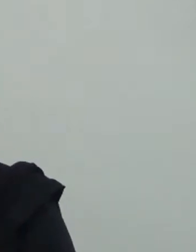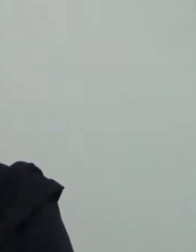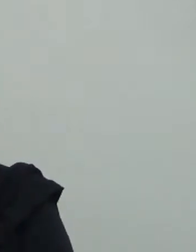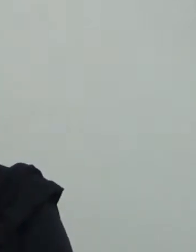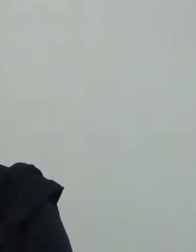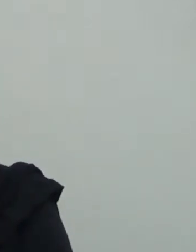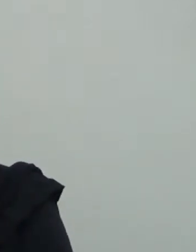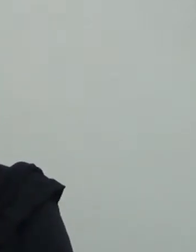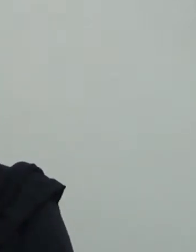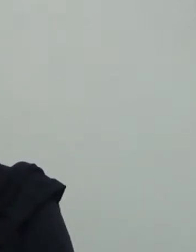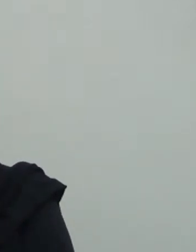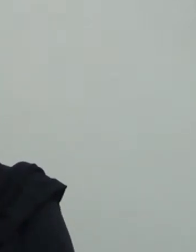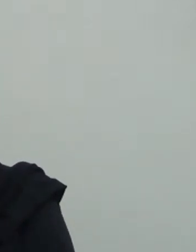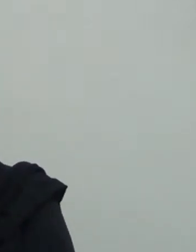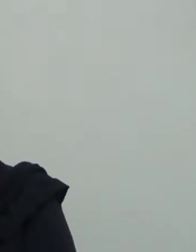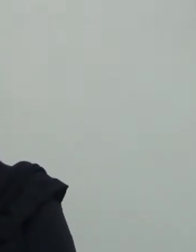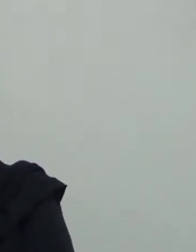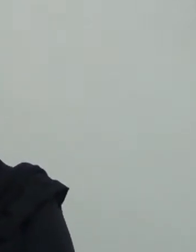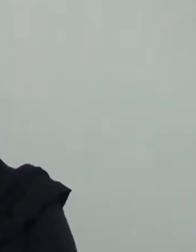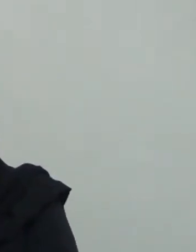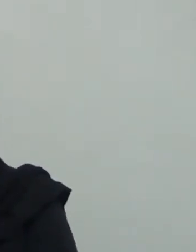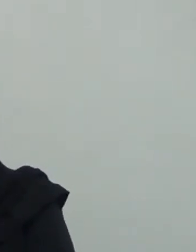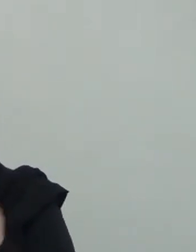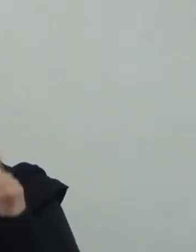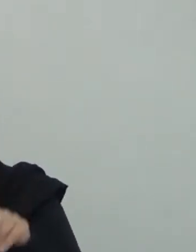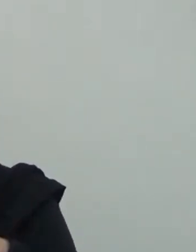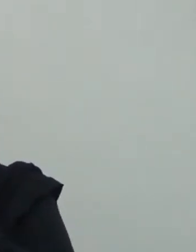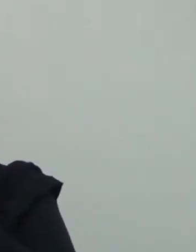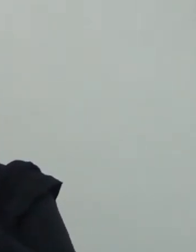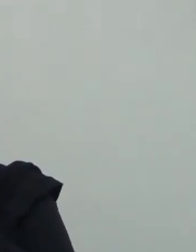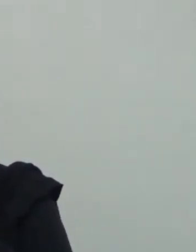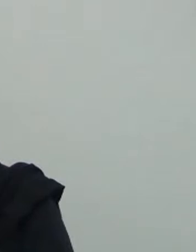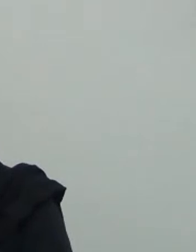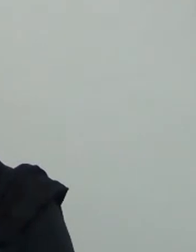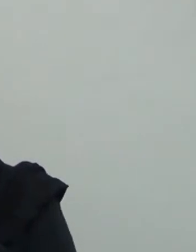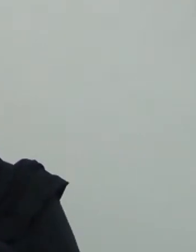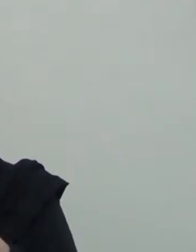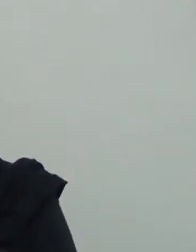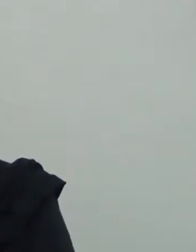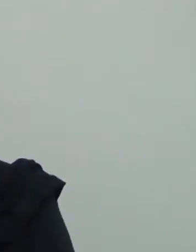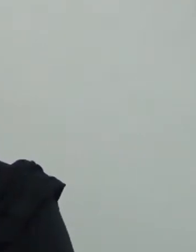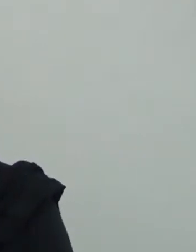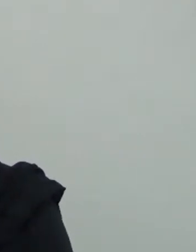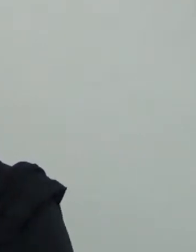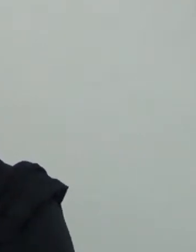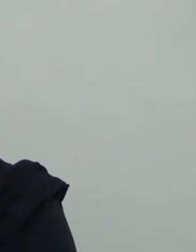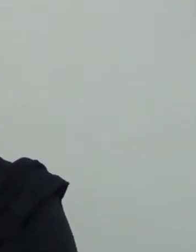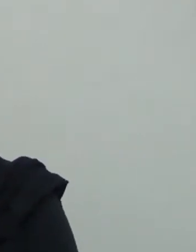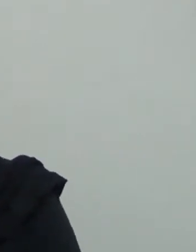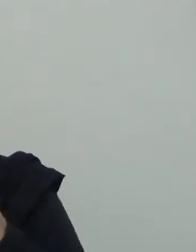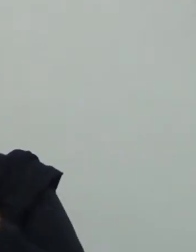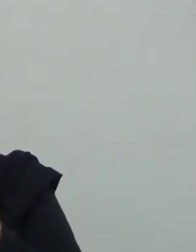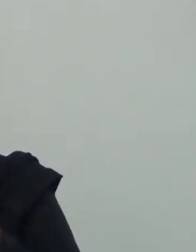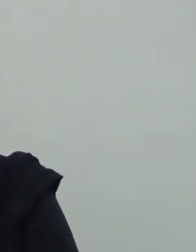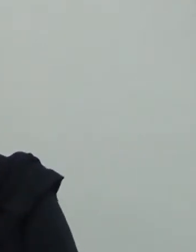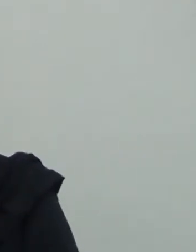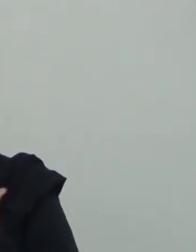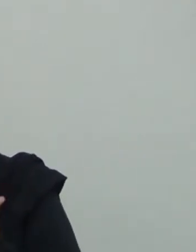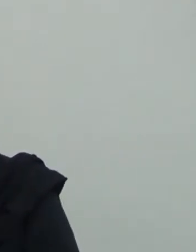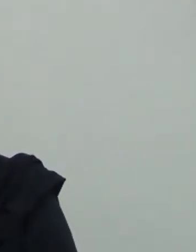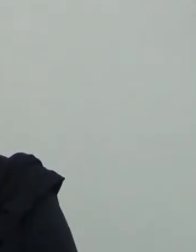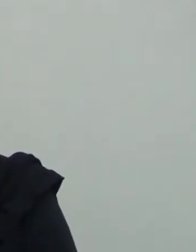let's really get to the meat of it. And I think one of the questions that is always on somebody's mind is the question